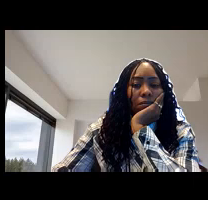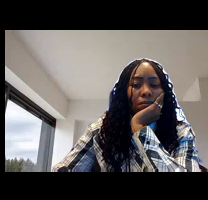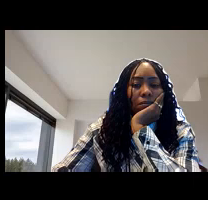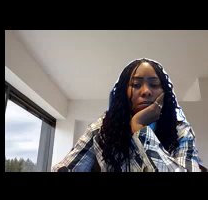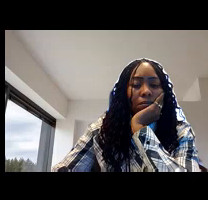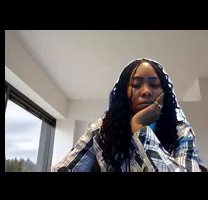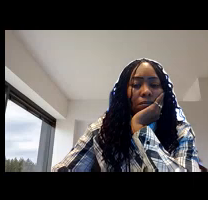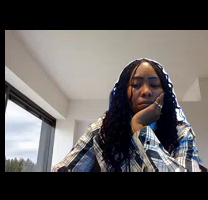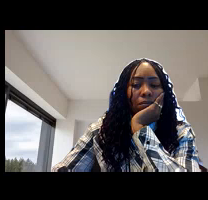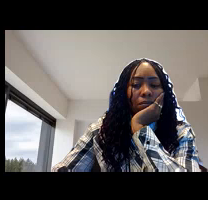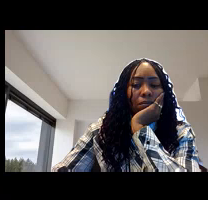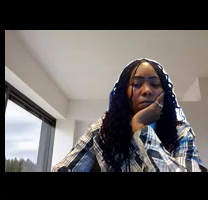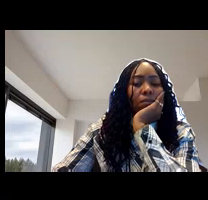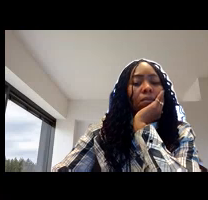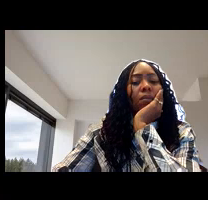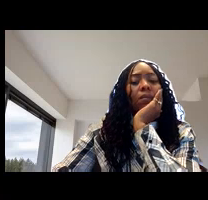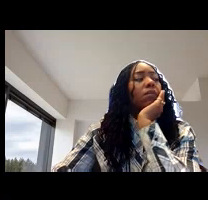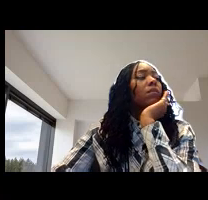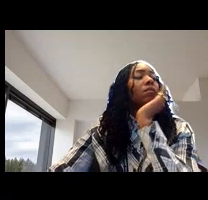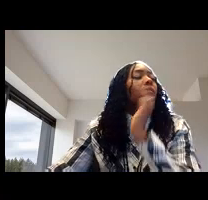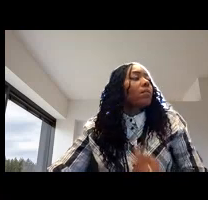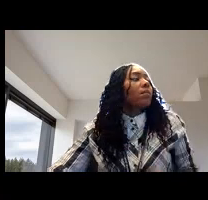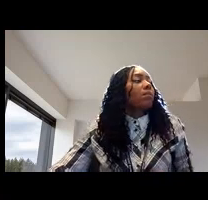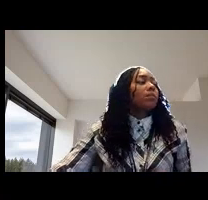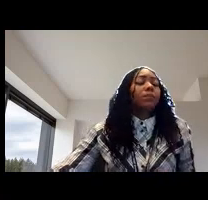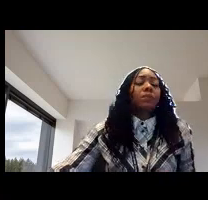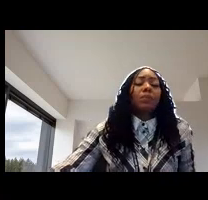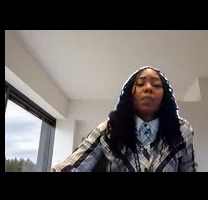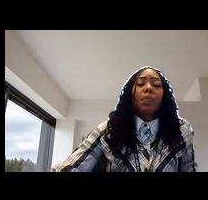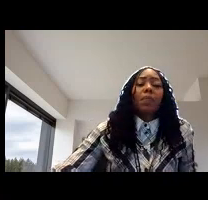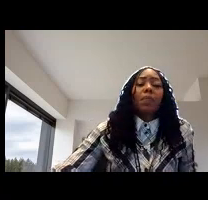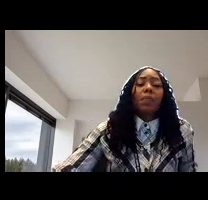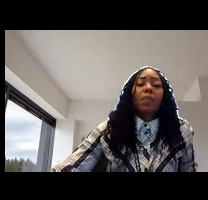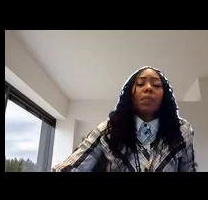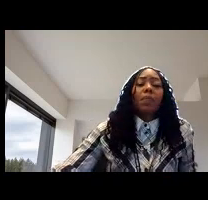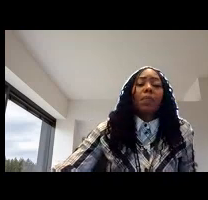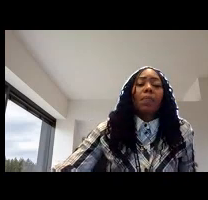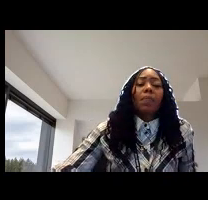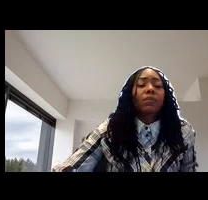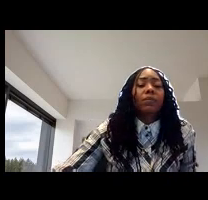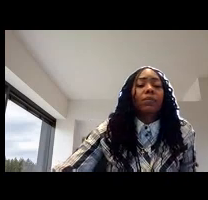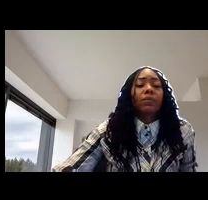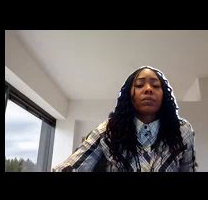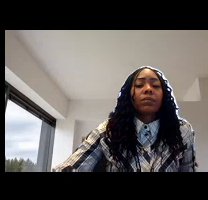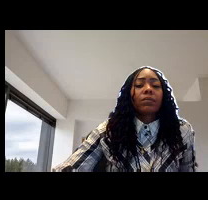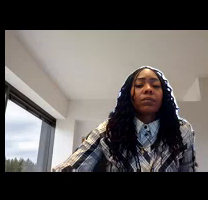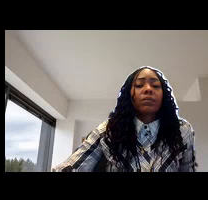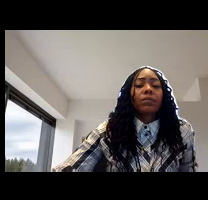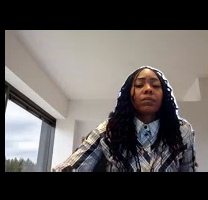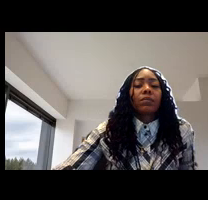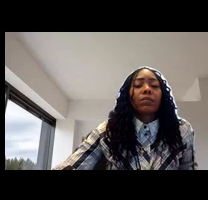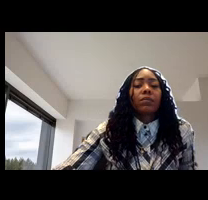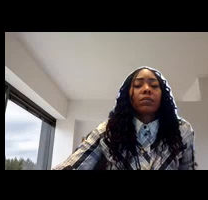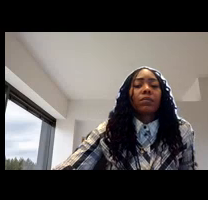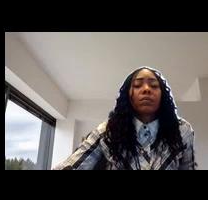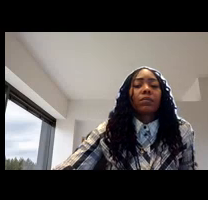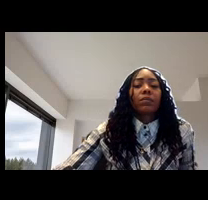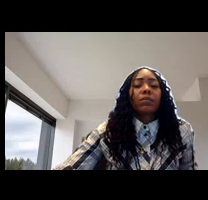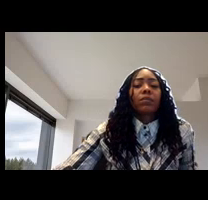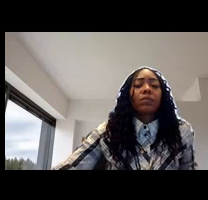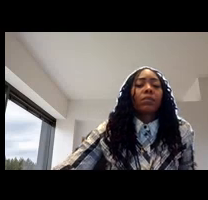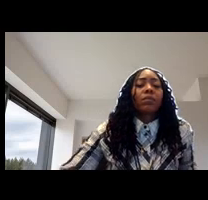section here, in that they were much more specific of patient identifying information